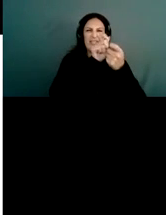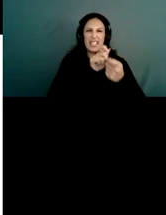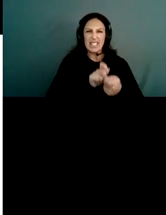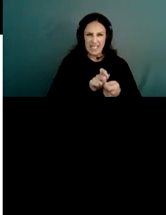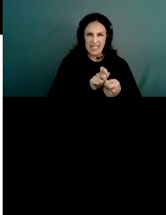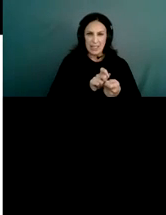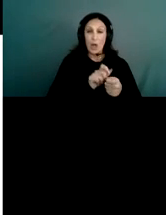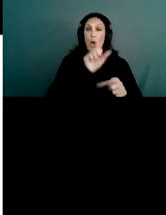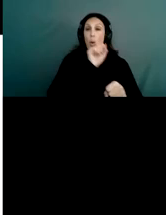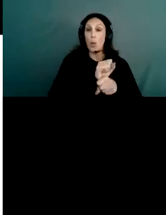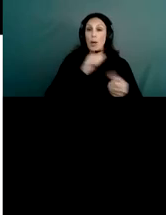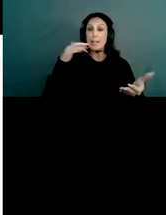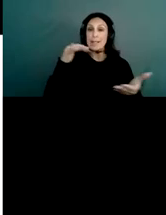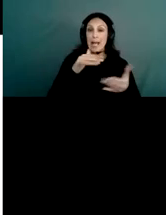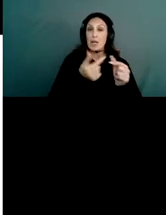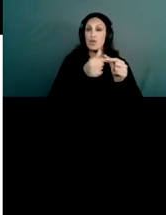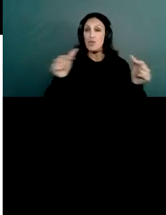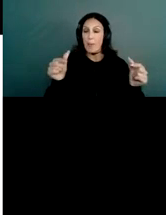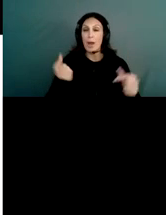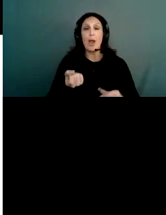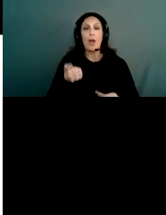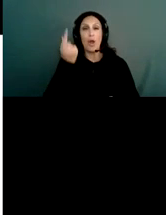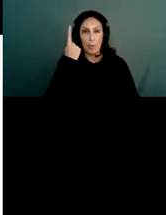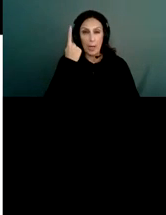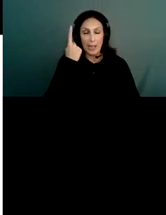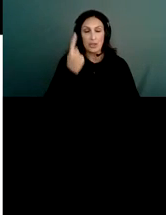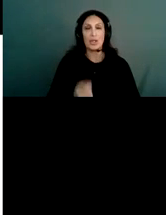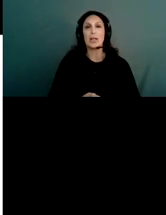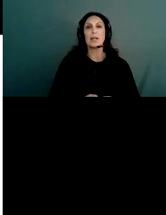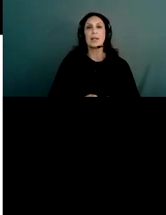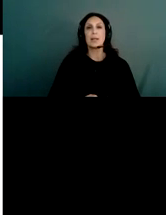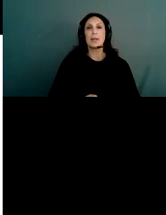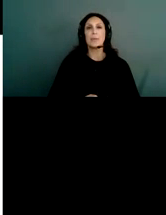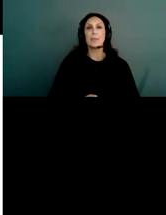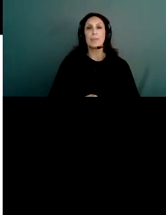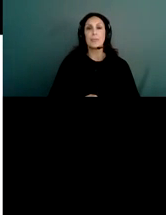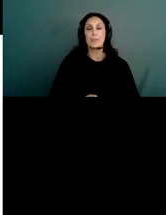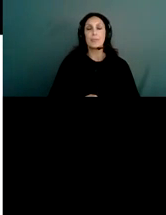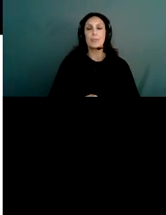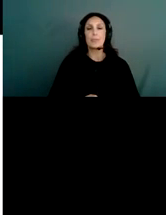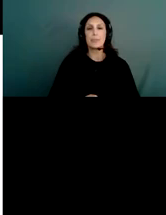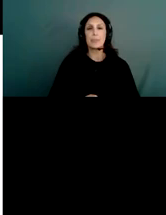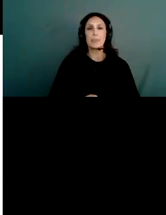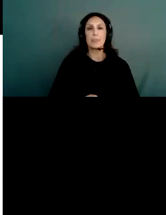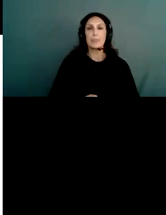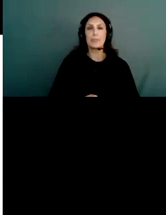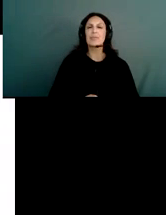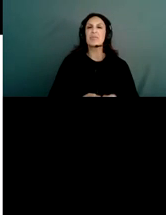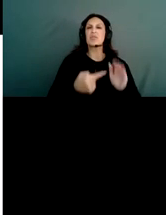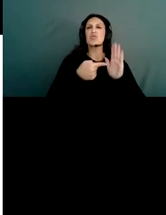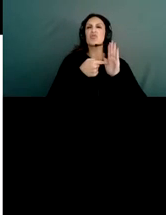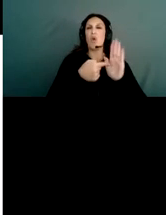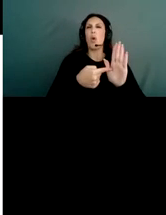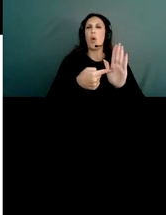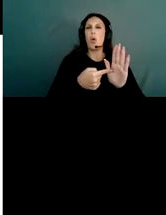word study, grammar, and comprehension. We're going to go ahead and dig in to see